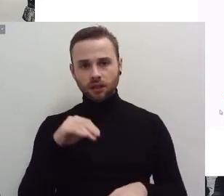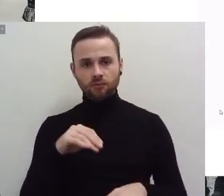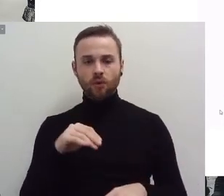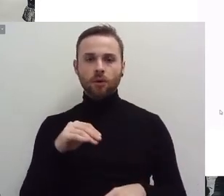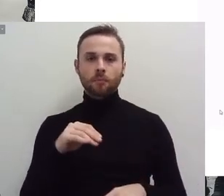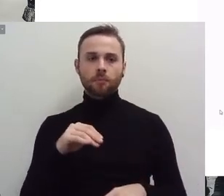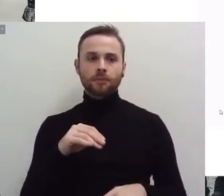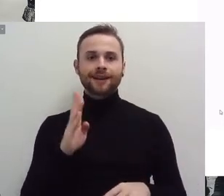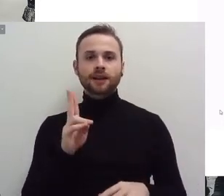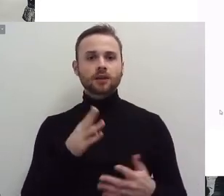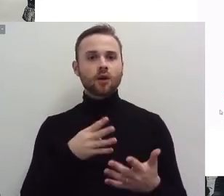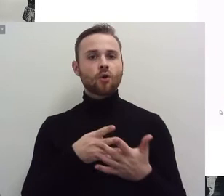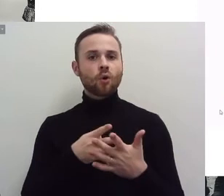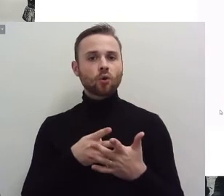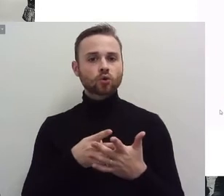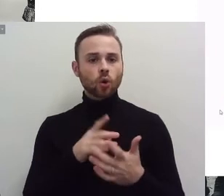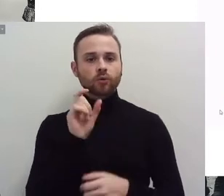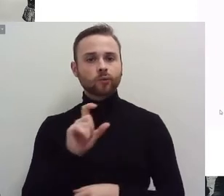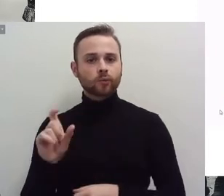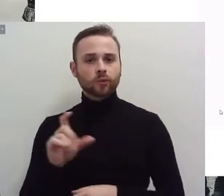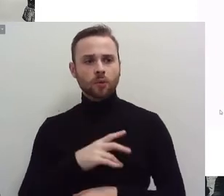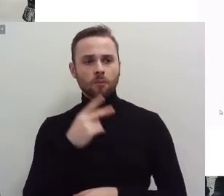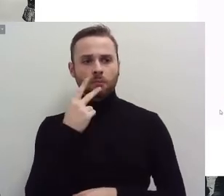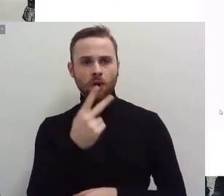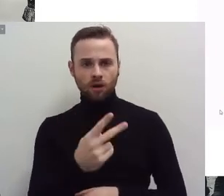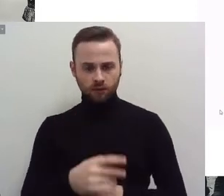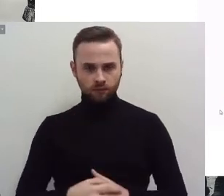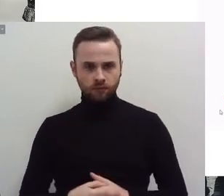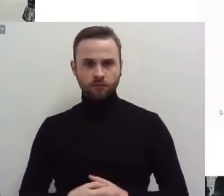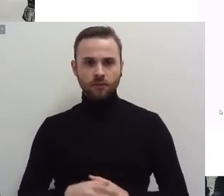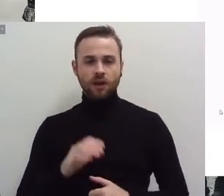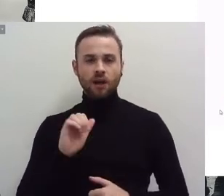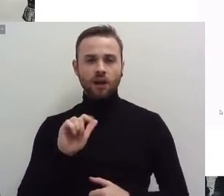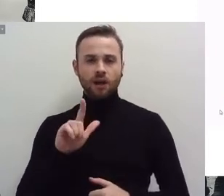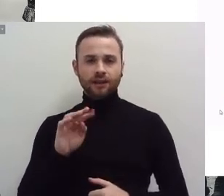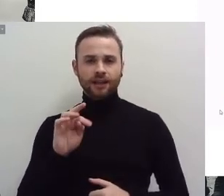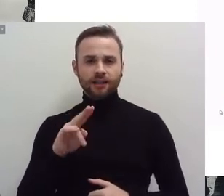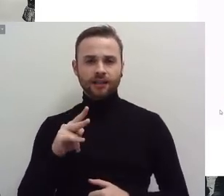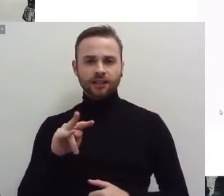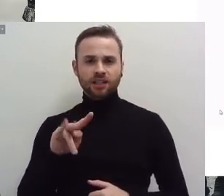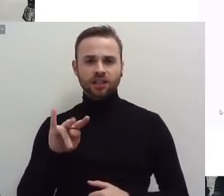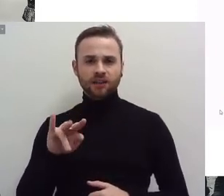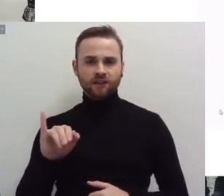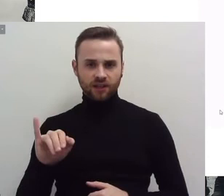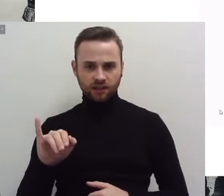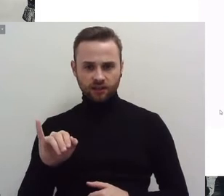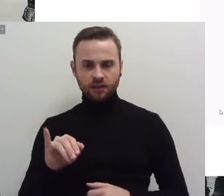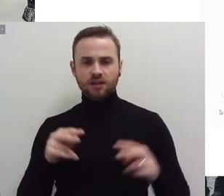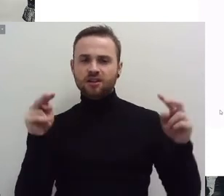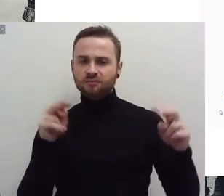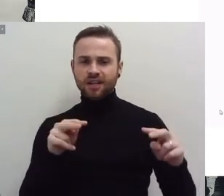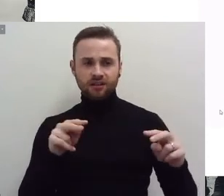succeeded in ensuring that alternative care would be truly supportive and safe for the